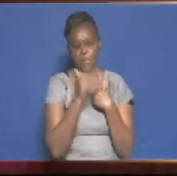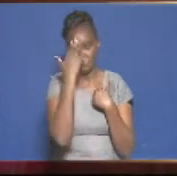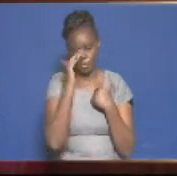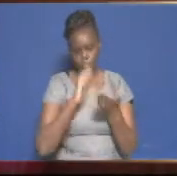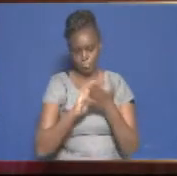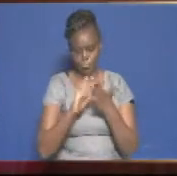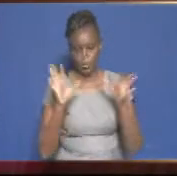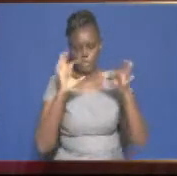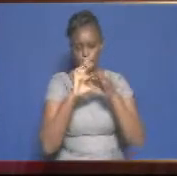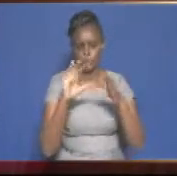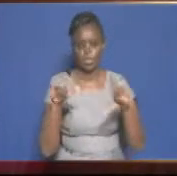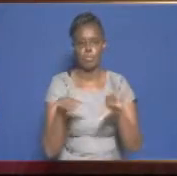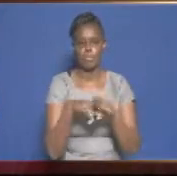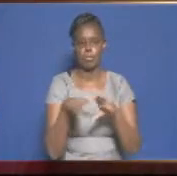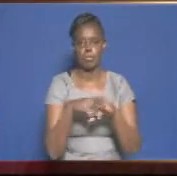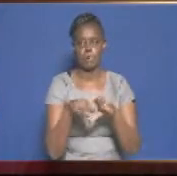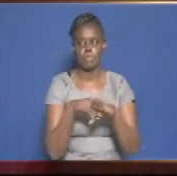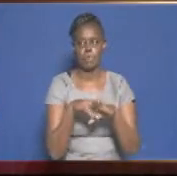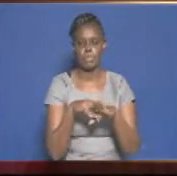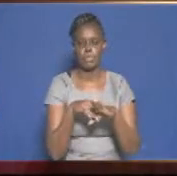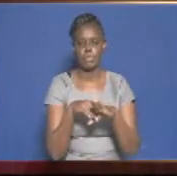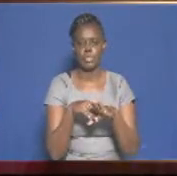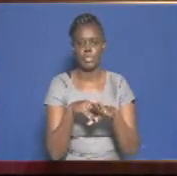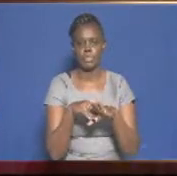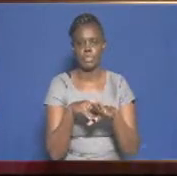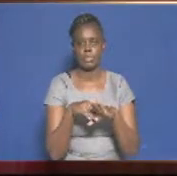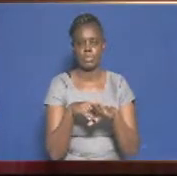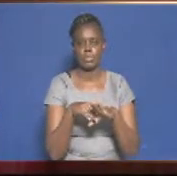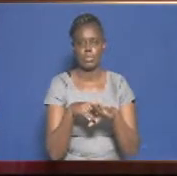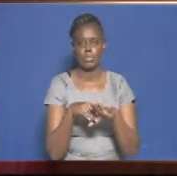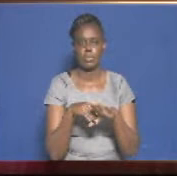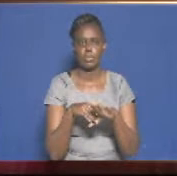to join my colleagues, Mr. Speaker,